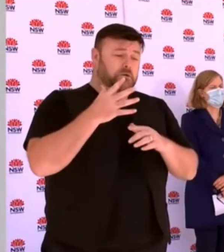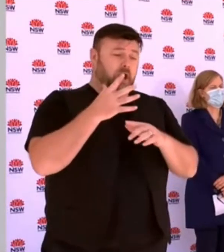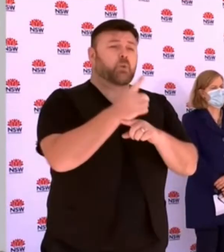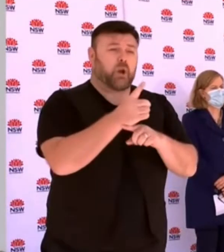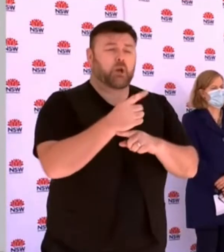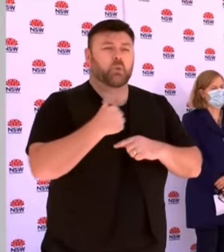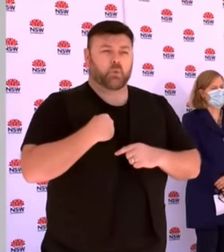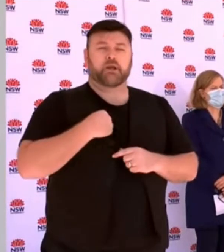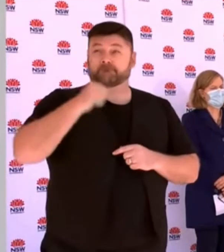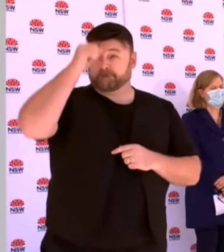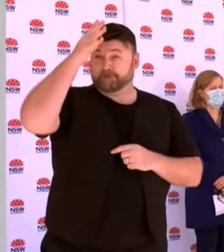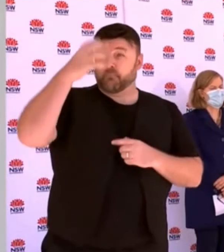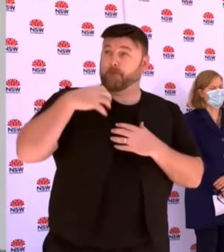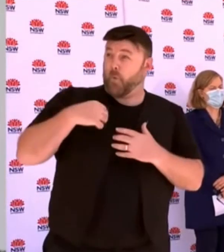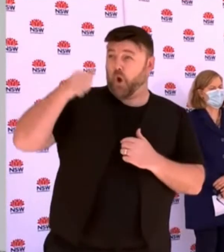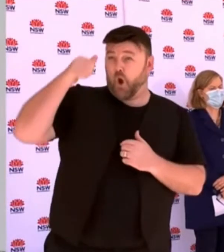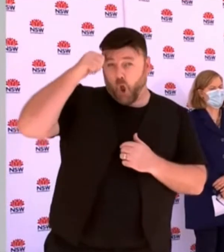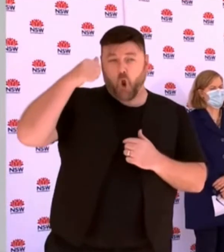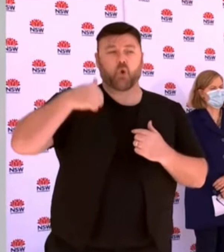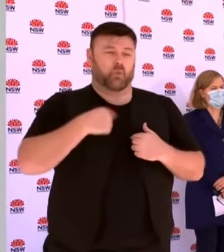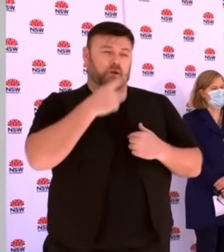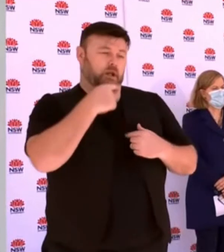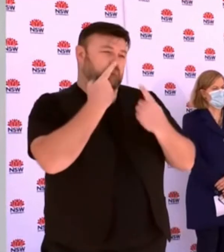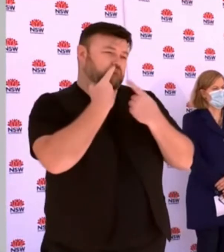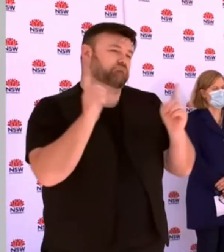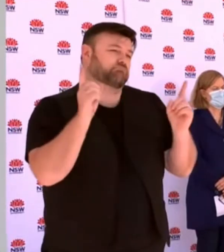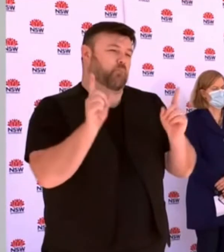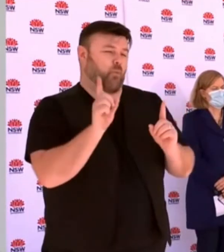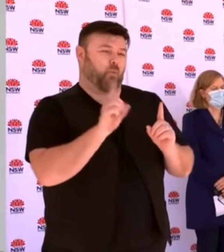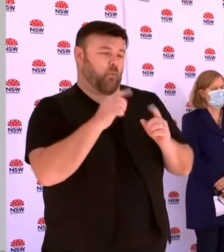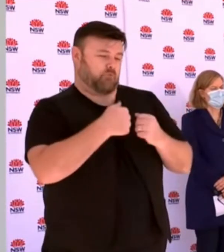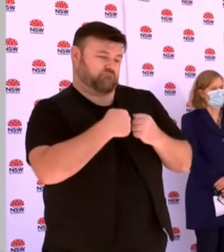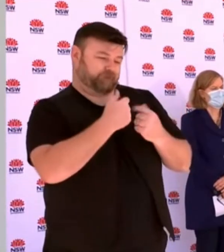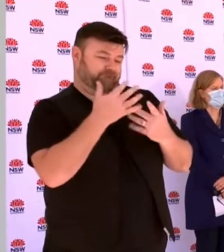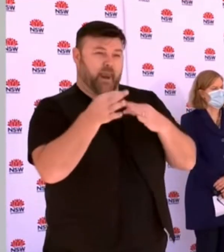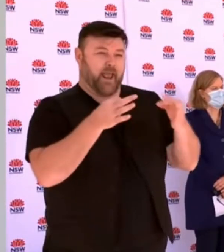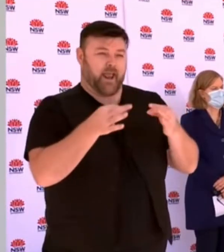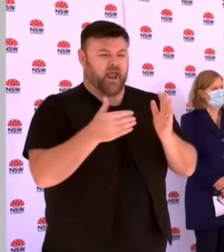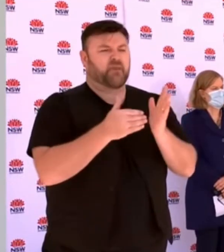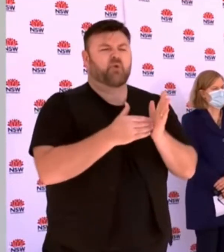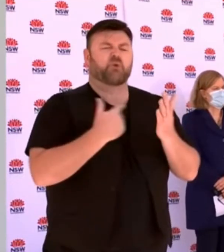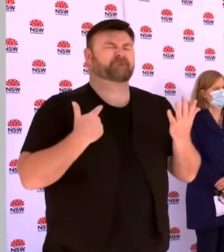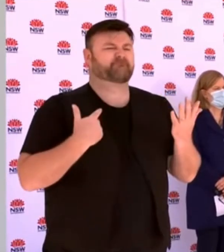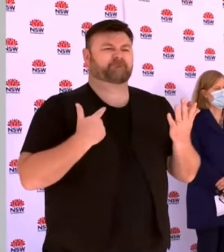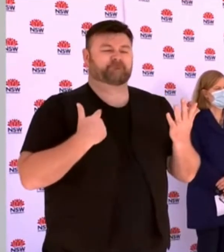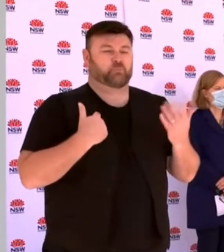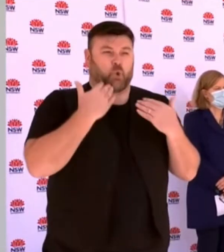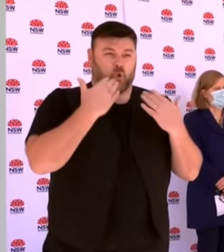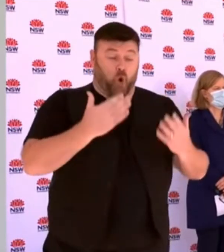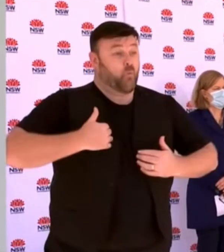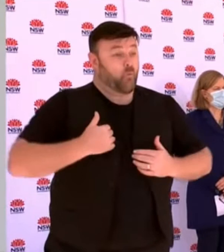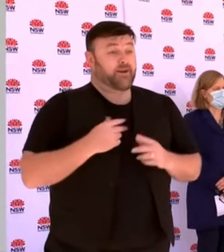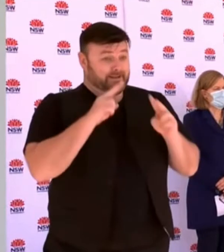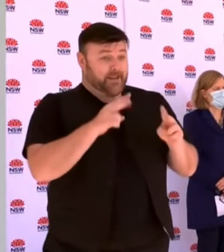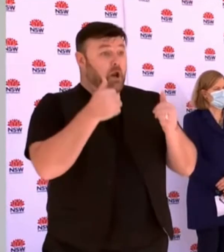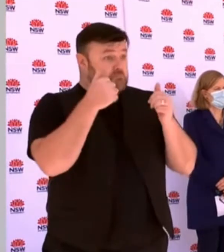sometime next week we'll be in a position to tell the community where things are at. It's a bit too soon at the moment. We have seen the tide